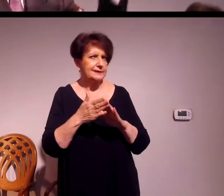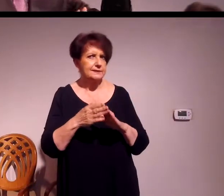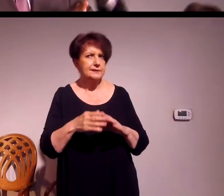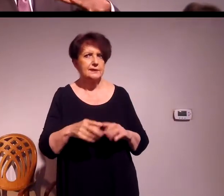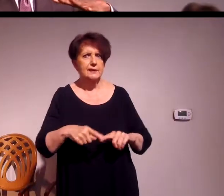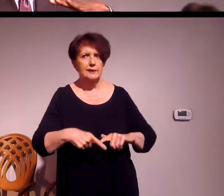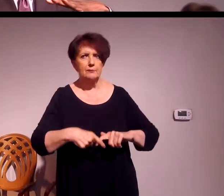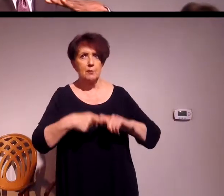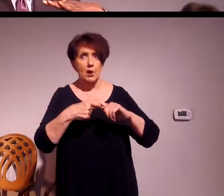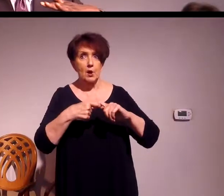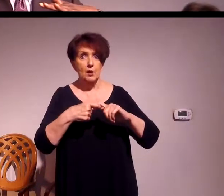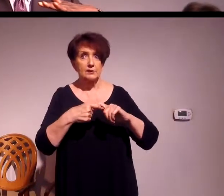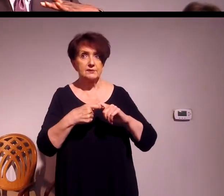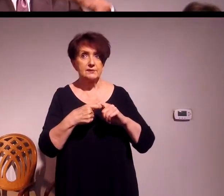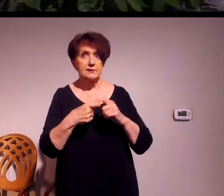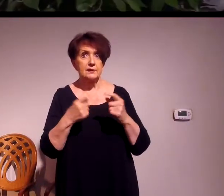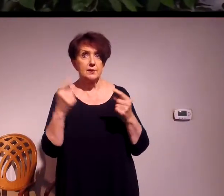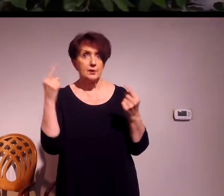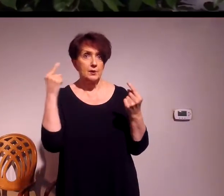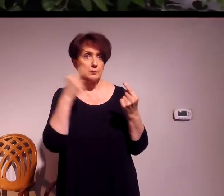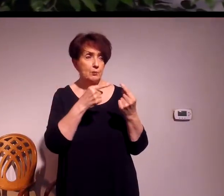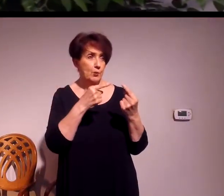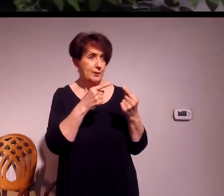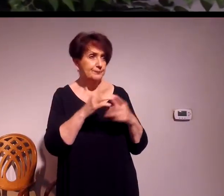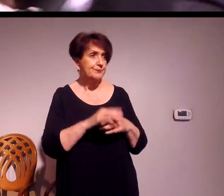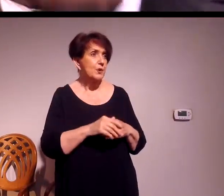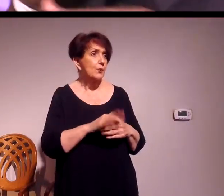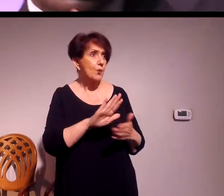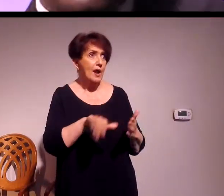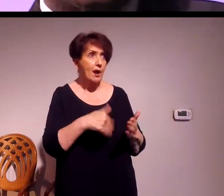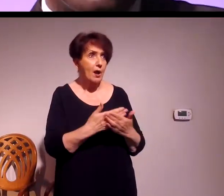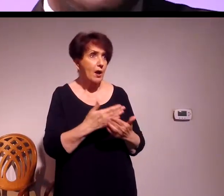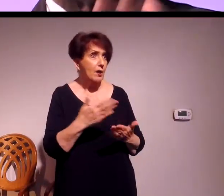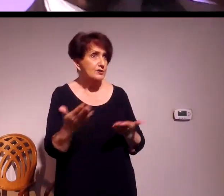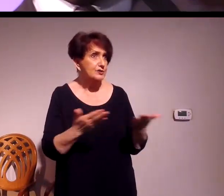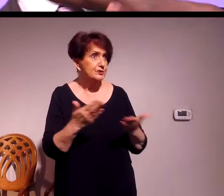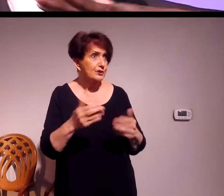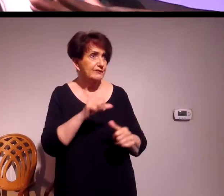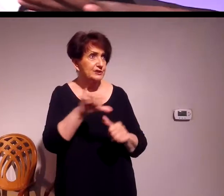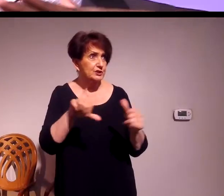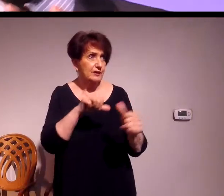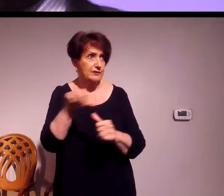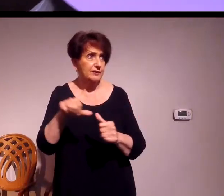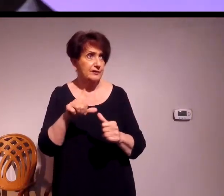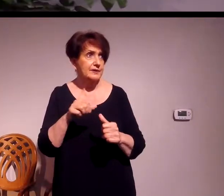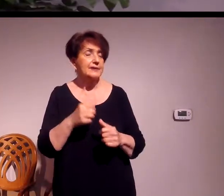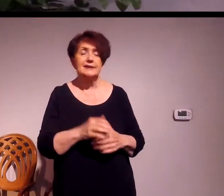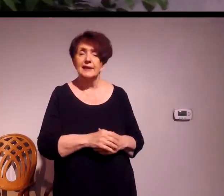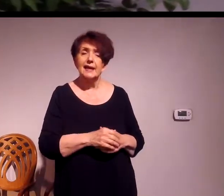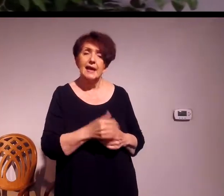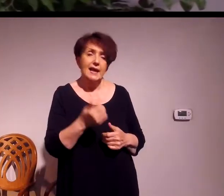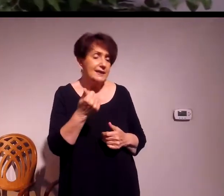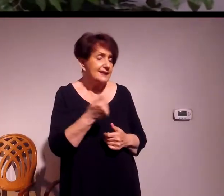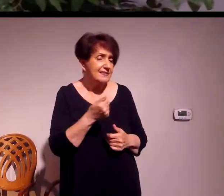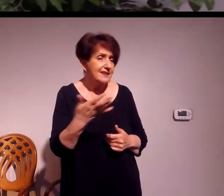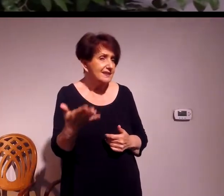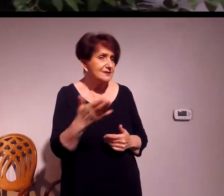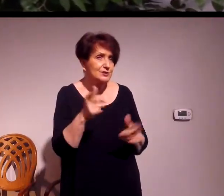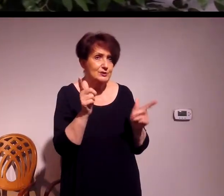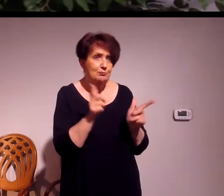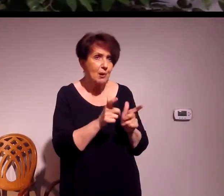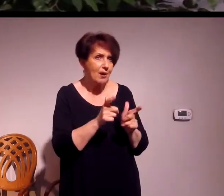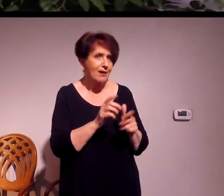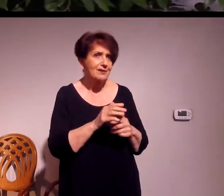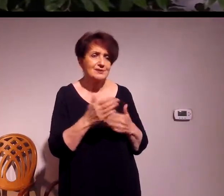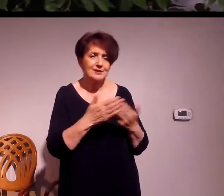story, point on service. We can all serve each other in all kinds of ways, in any kind of small way, just by providing